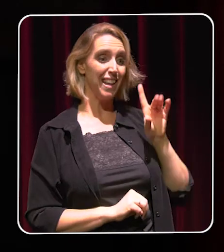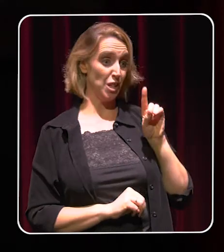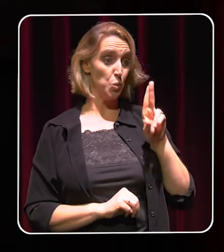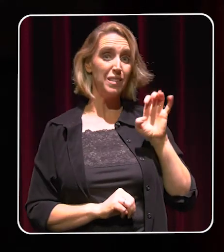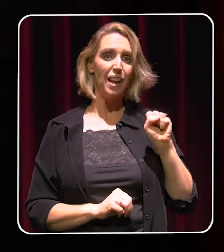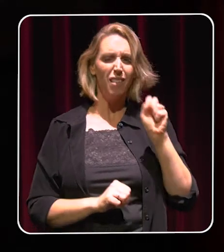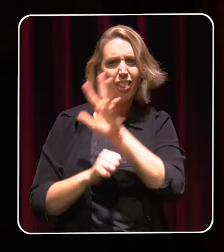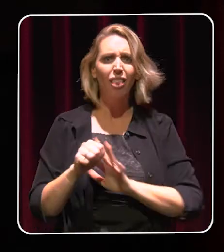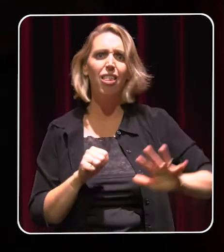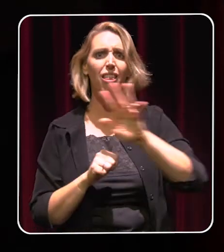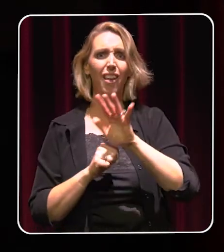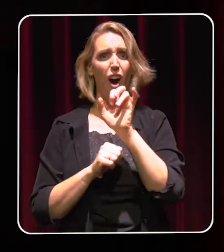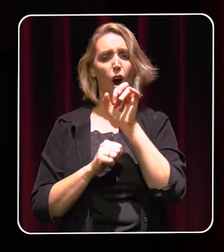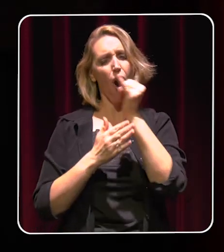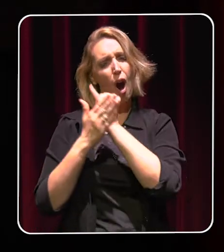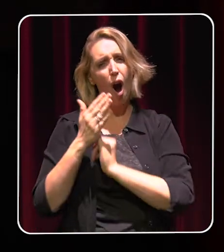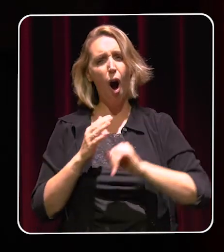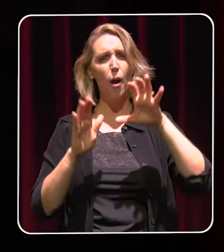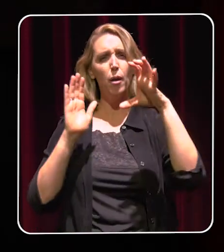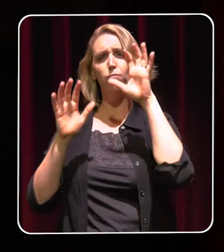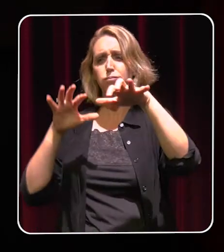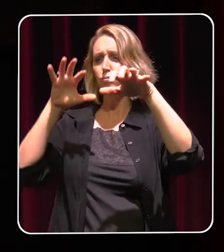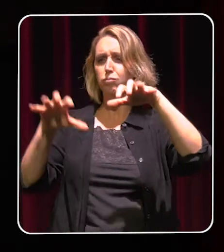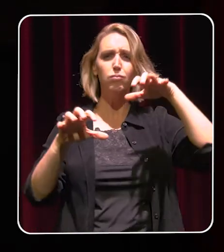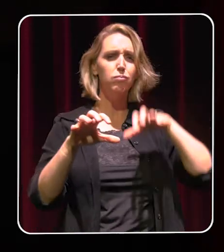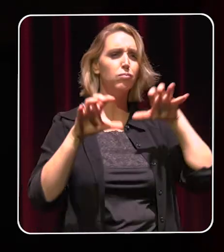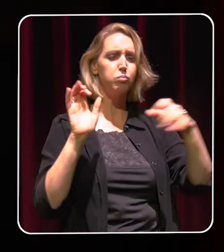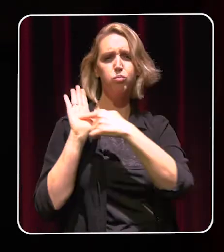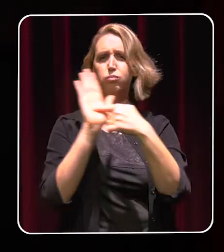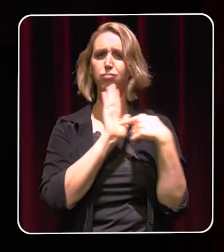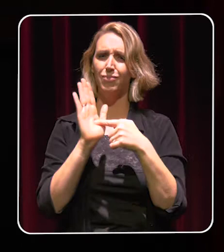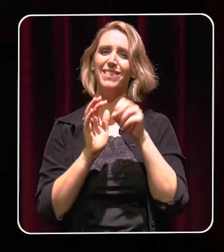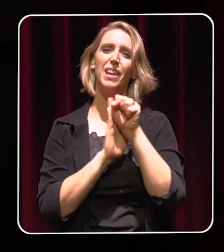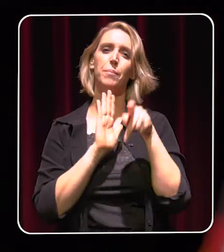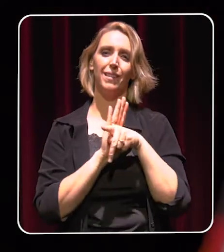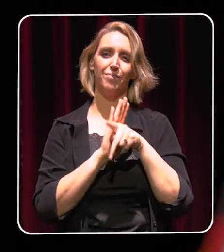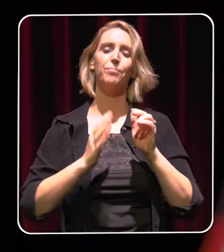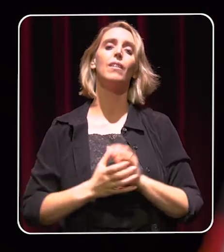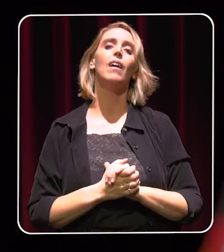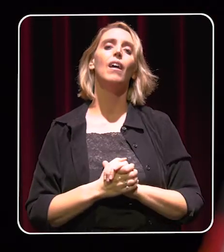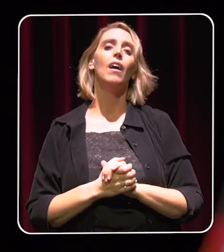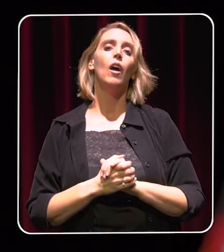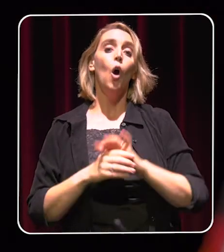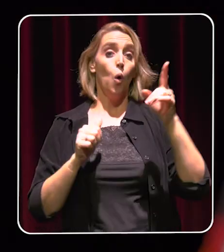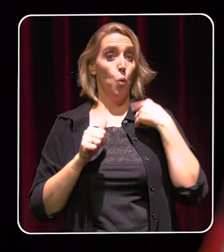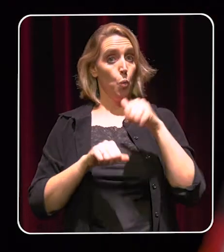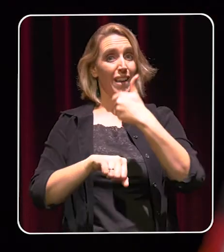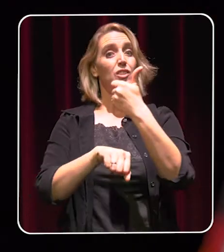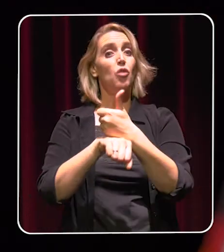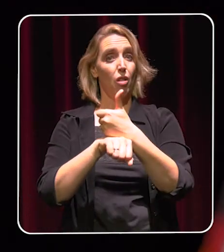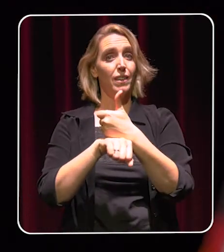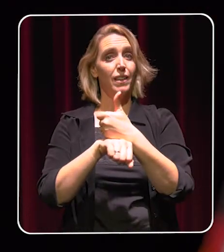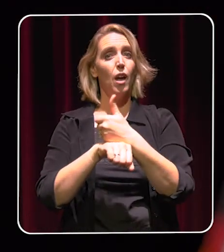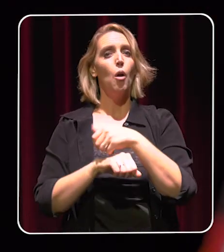and everywhere, art is everywhere in St. Pete. Now, a bright spot in 2020 was the installation of the city's first